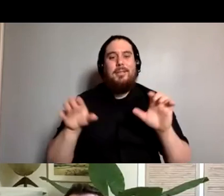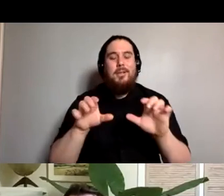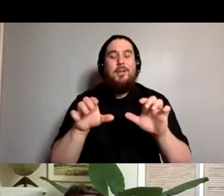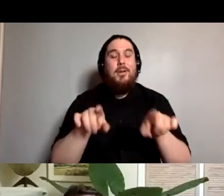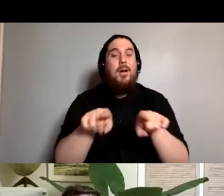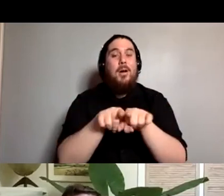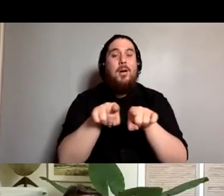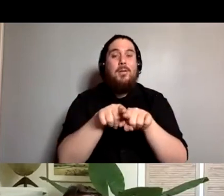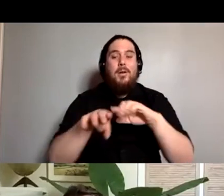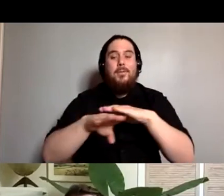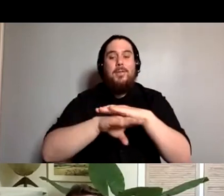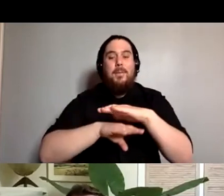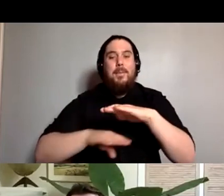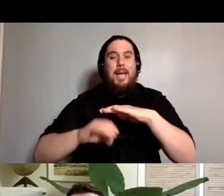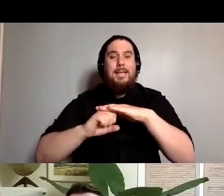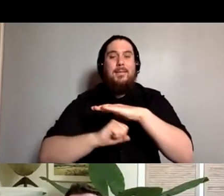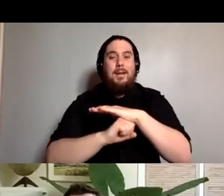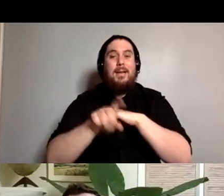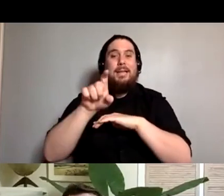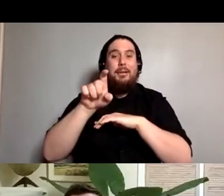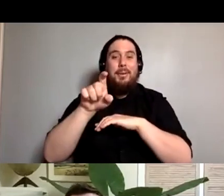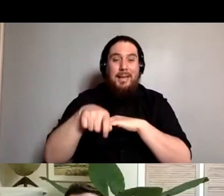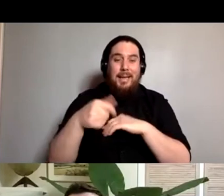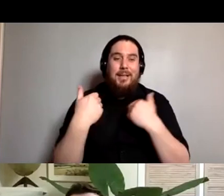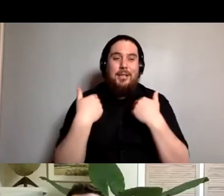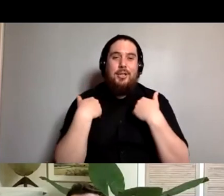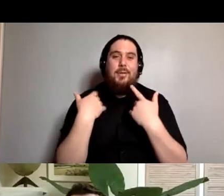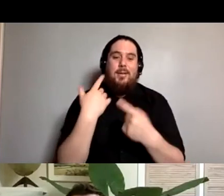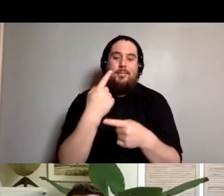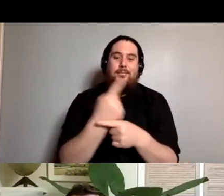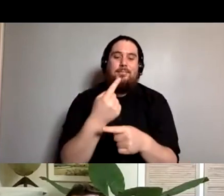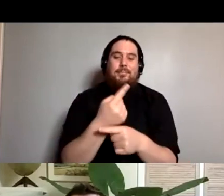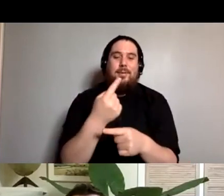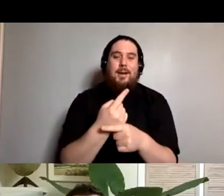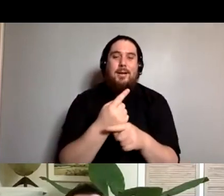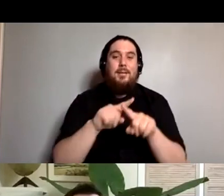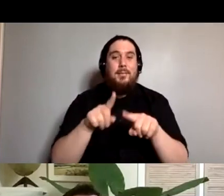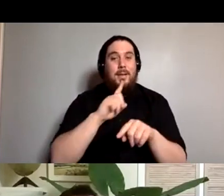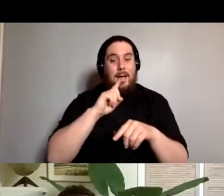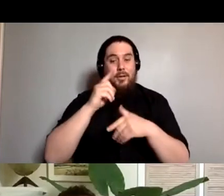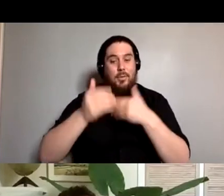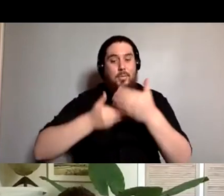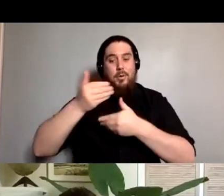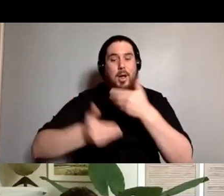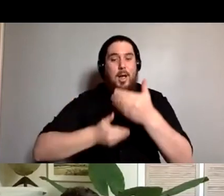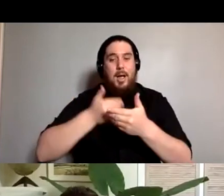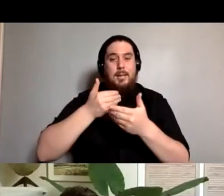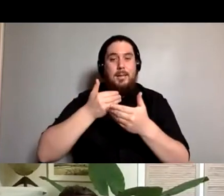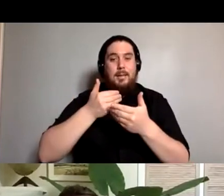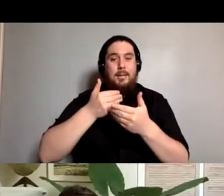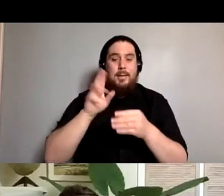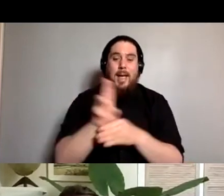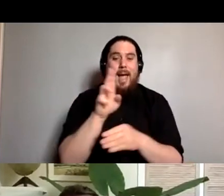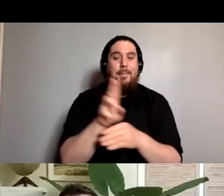and we need to get the fundamentals right, because the actual processes and the application of AI is not